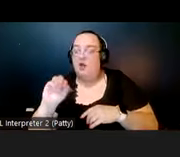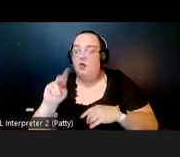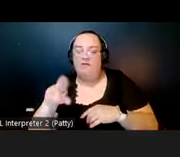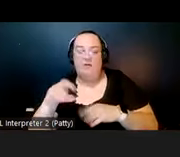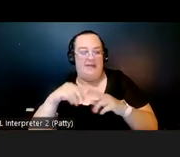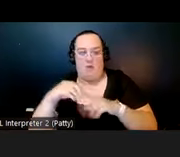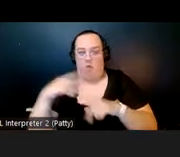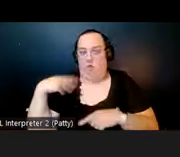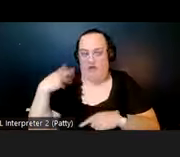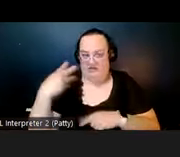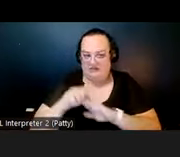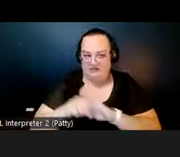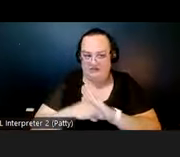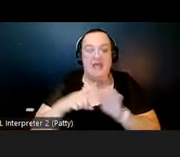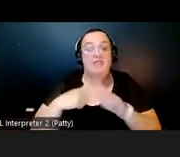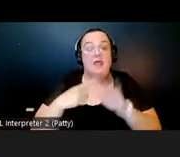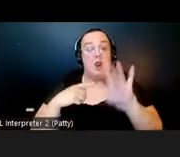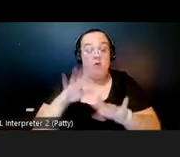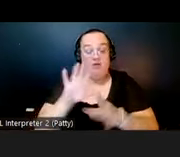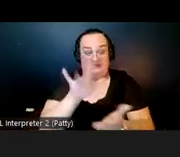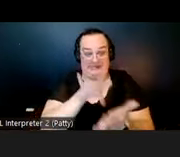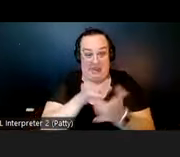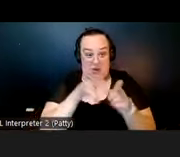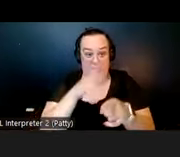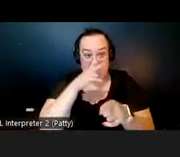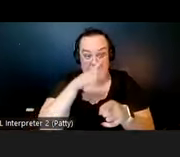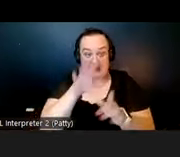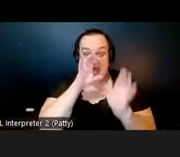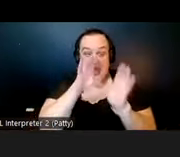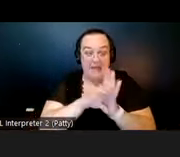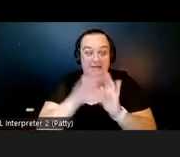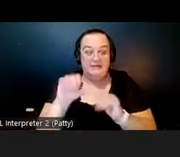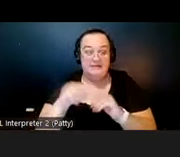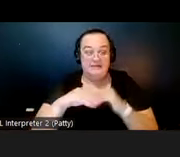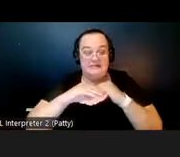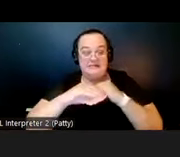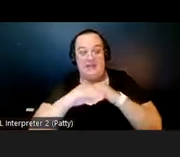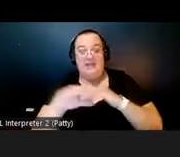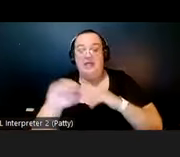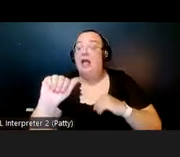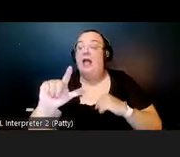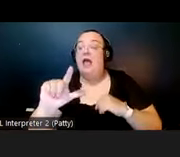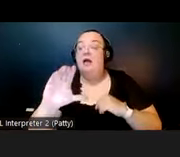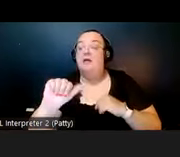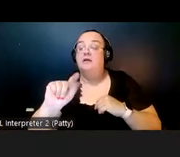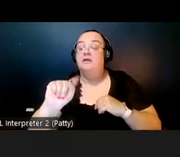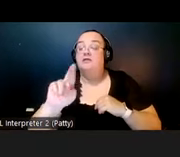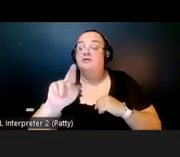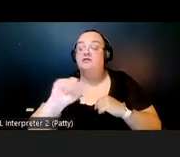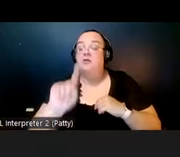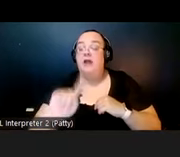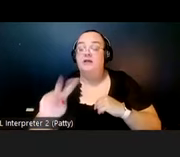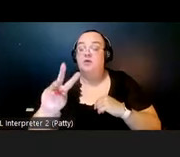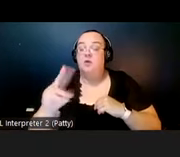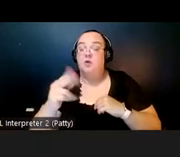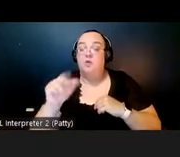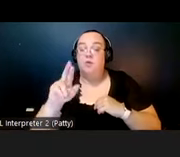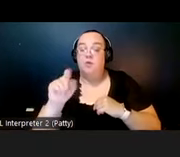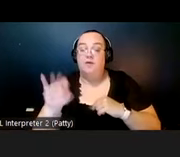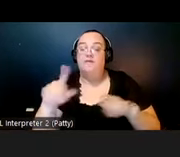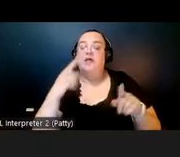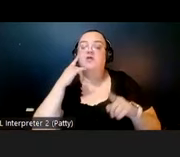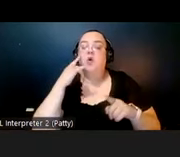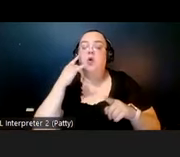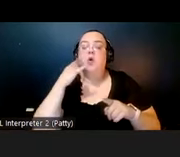lower center of the screen is an image of the stabilization of the Alcatraz Wharf at Golden Gate National Recreation